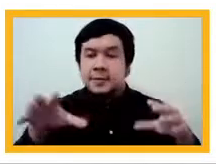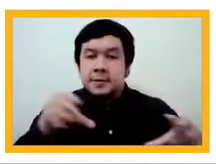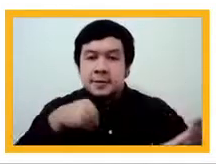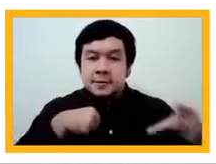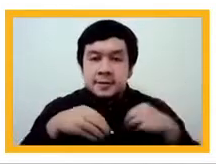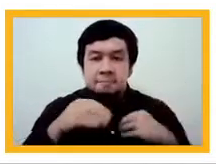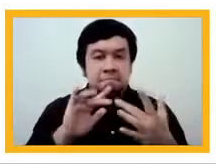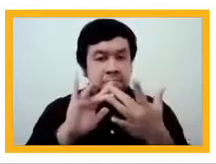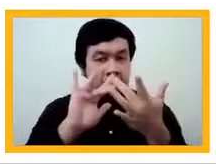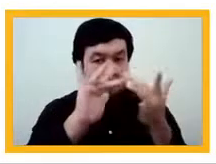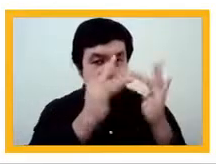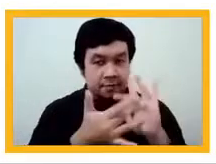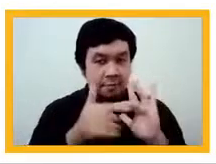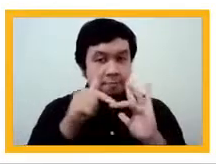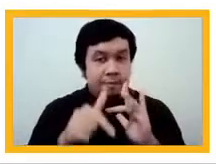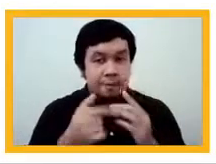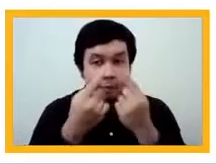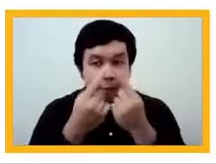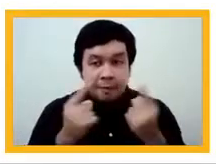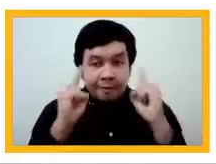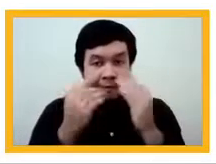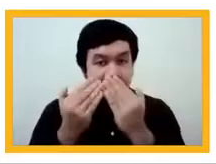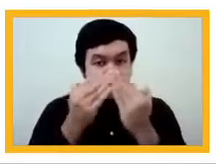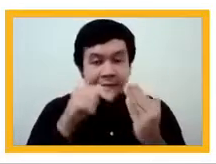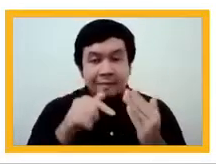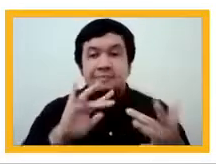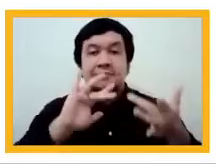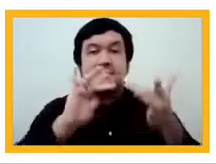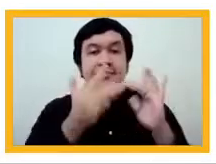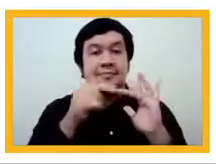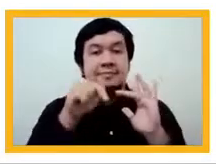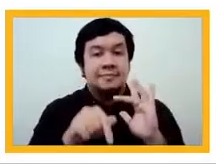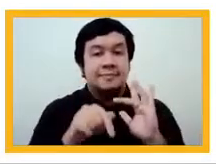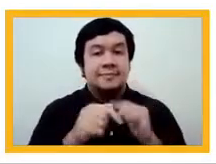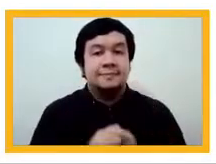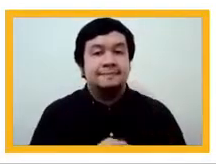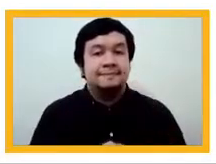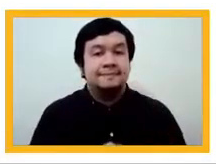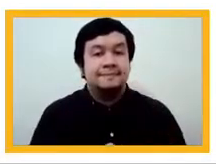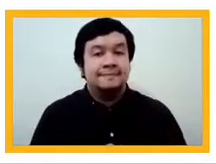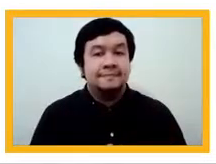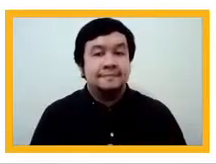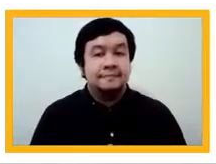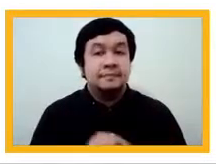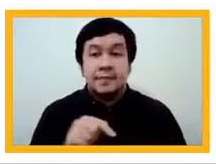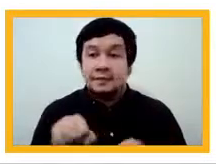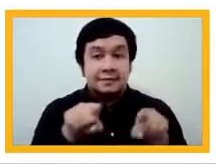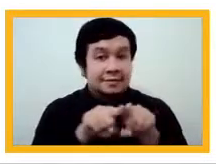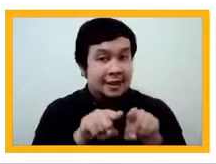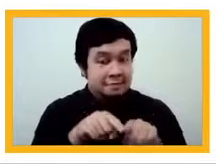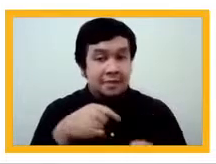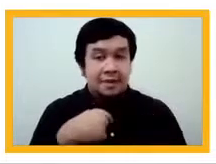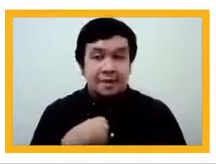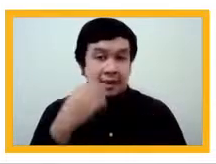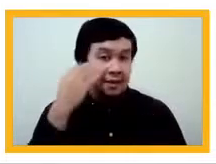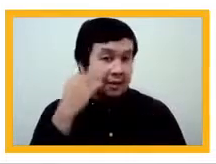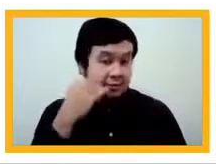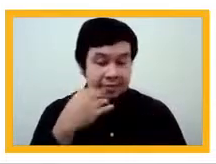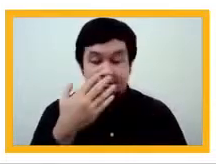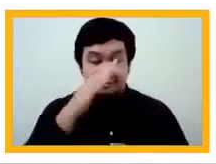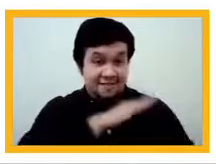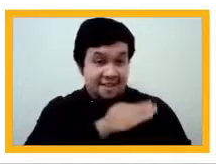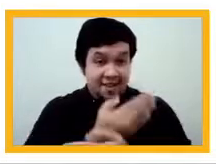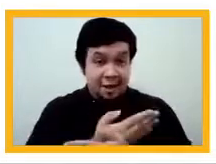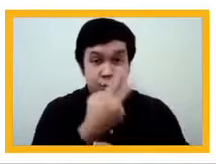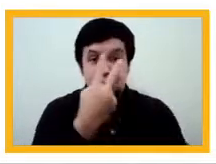resources. Actually, having two teenage daughters who've been learning online for the last 18 months, I confirm that. It seems